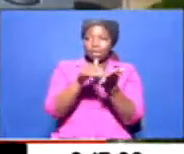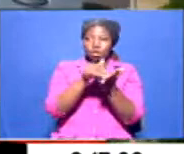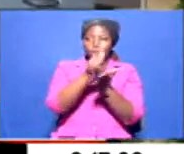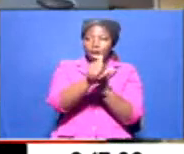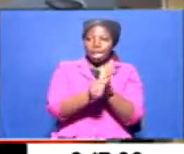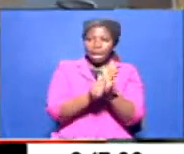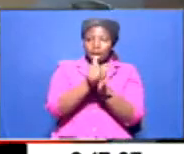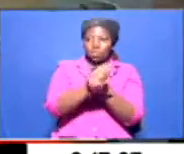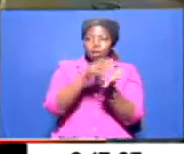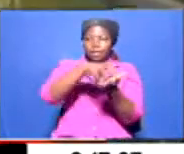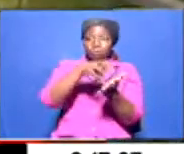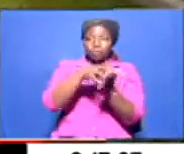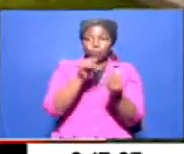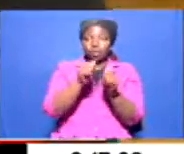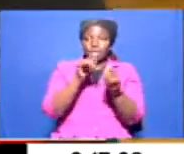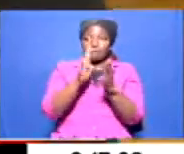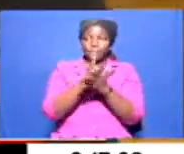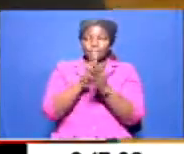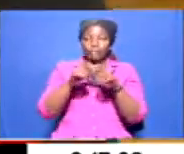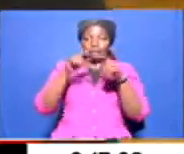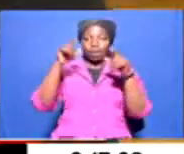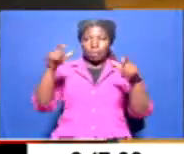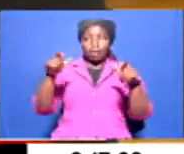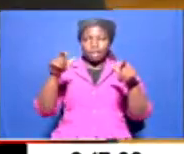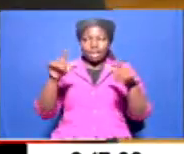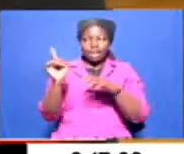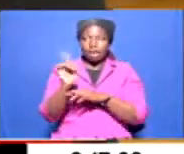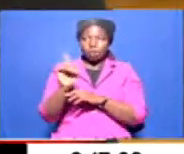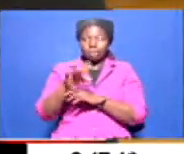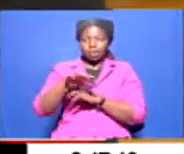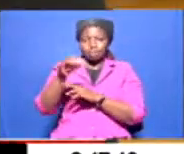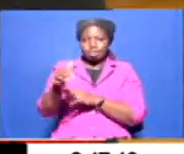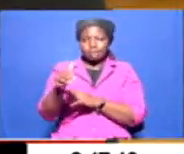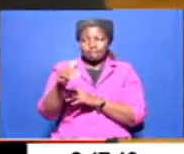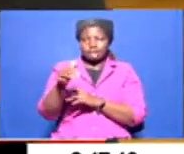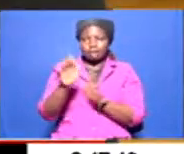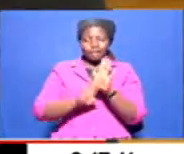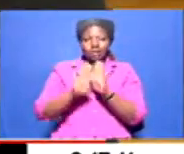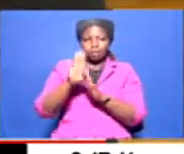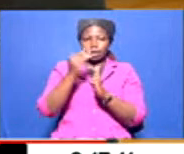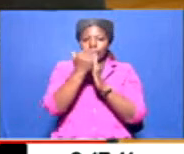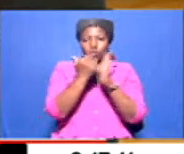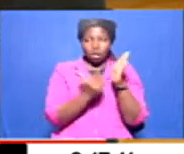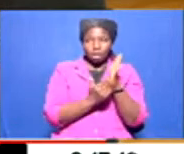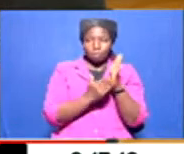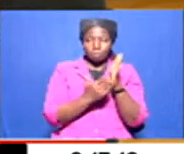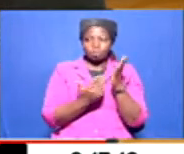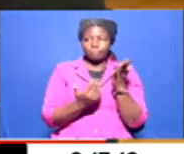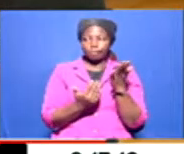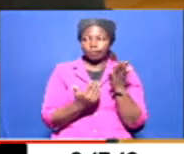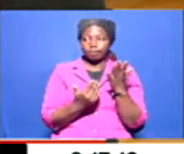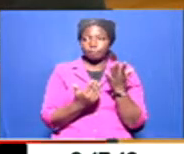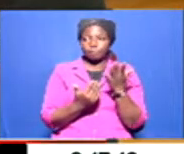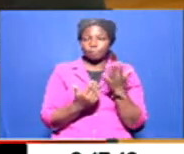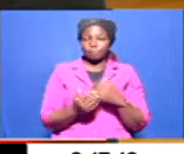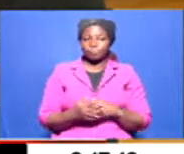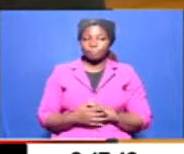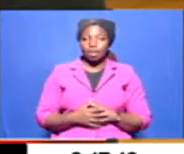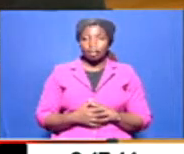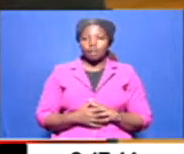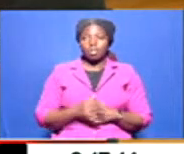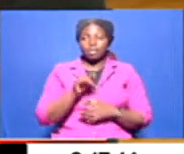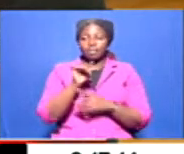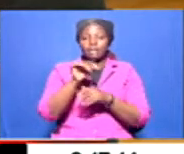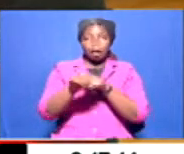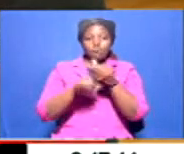Nairobi Railway City Redevelopment Programme. And the challenge for cities today is not just to be that engine of growth, of jobs and prosperity,